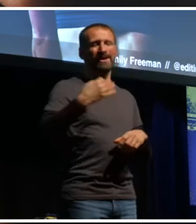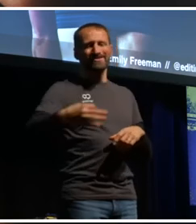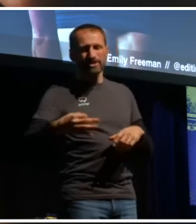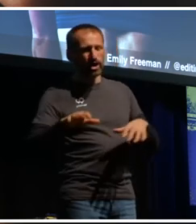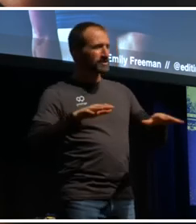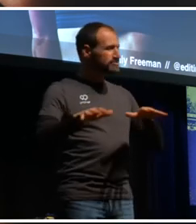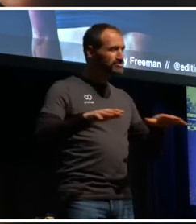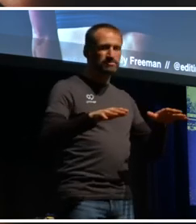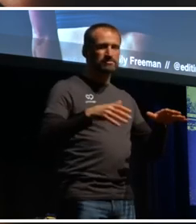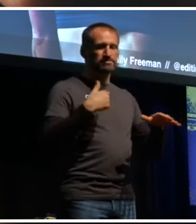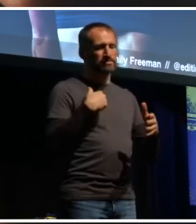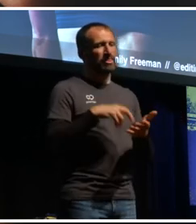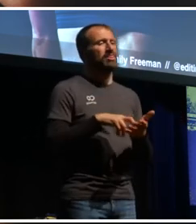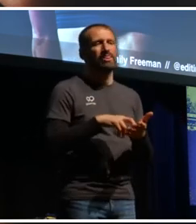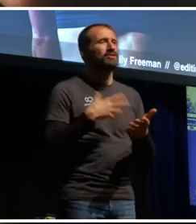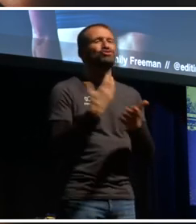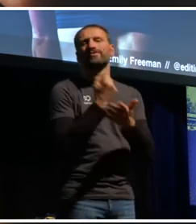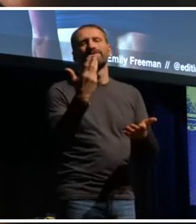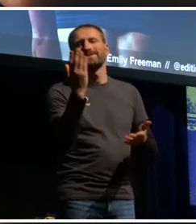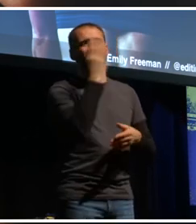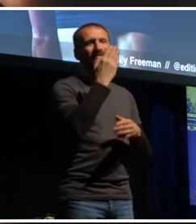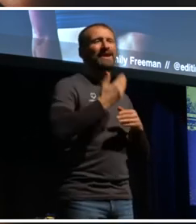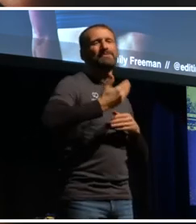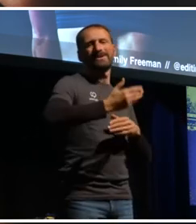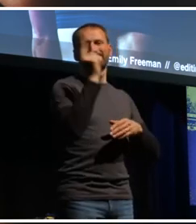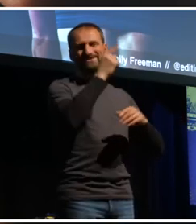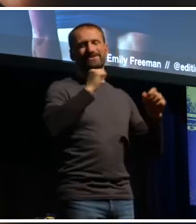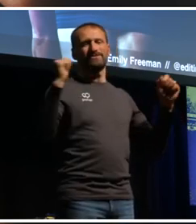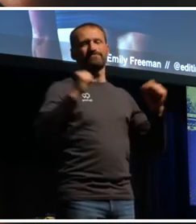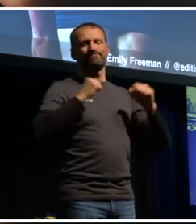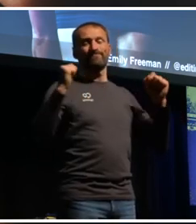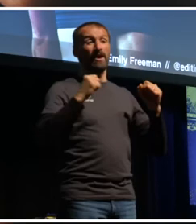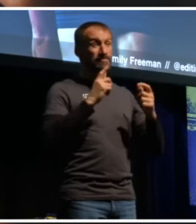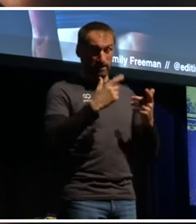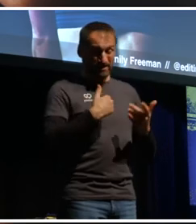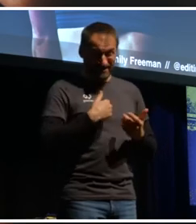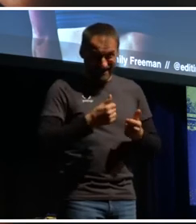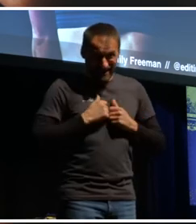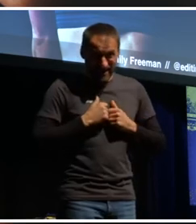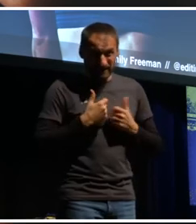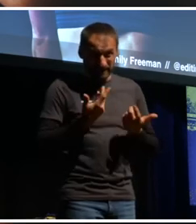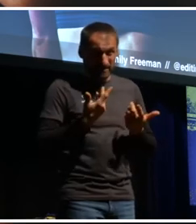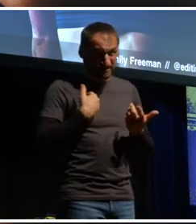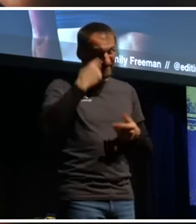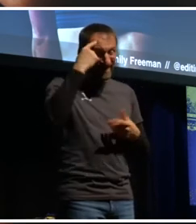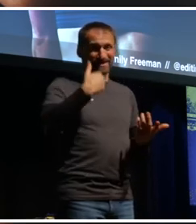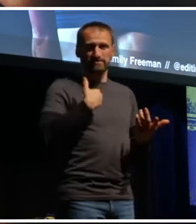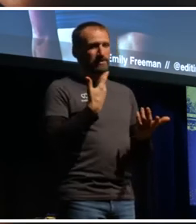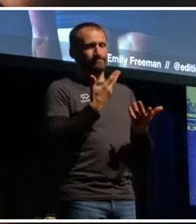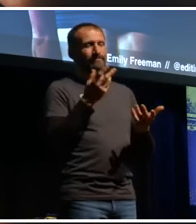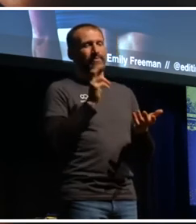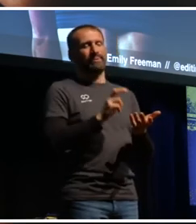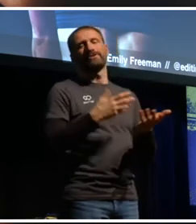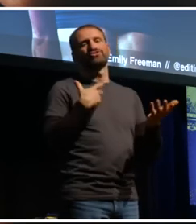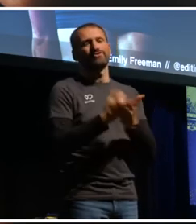else, to get to the gym. But we need to celebrate incremental successes, give ourselves credit. Every trip to the gym is